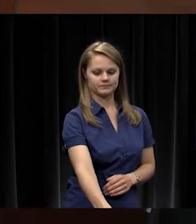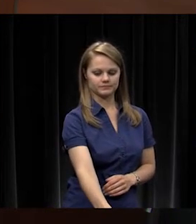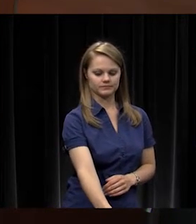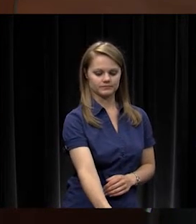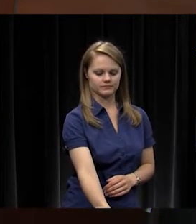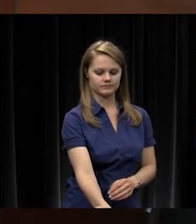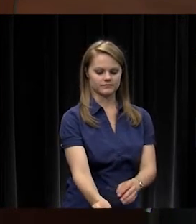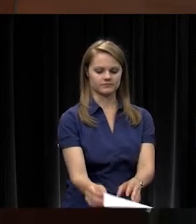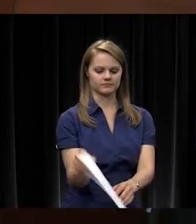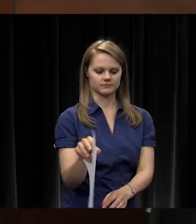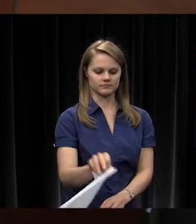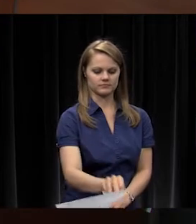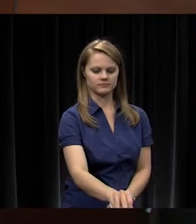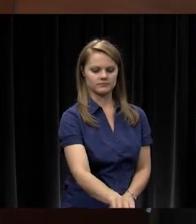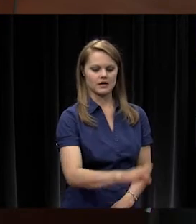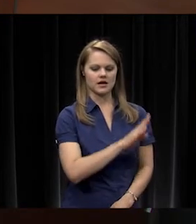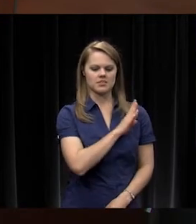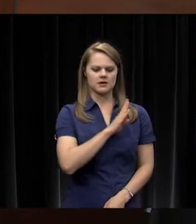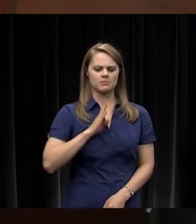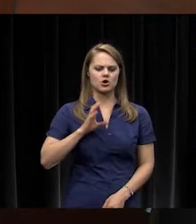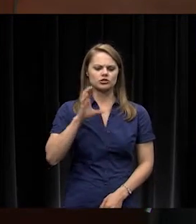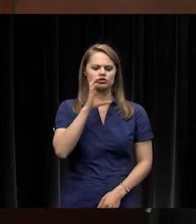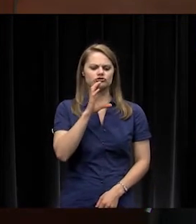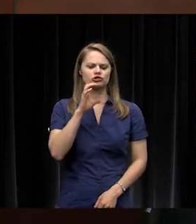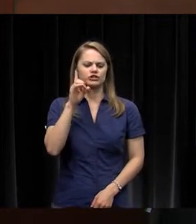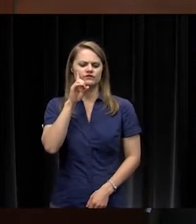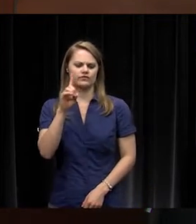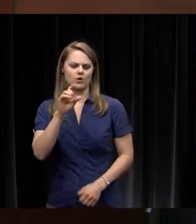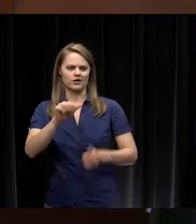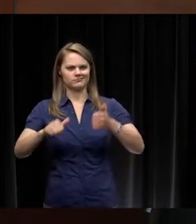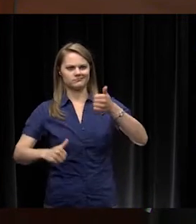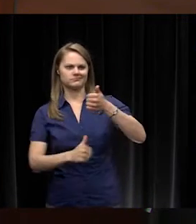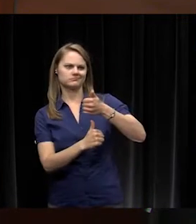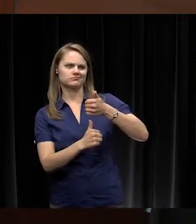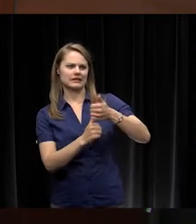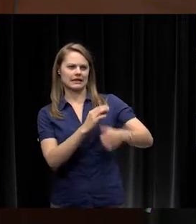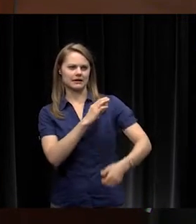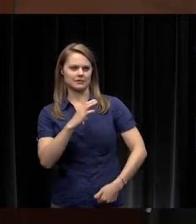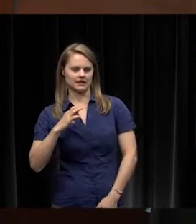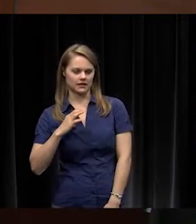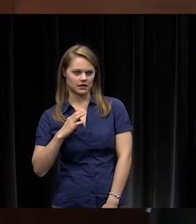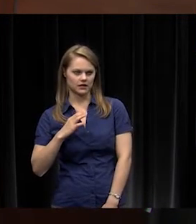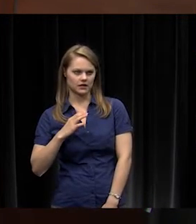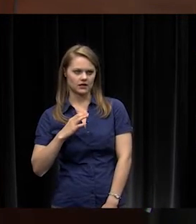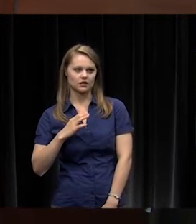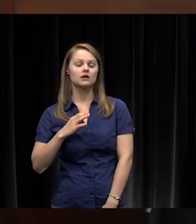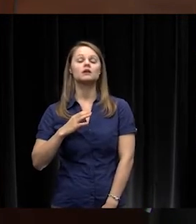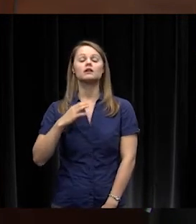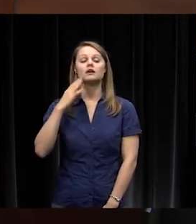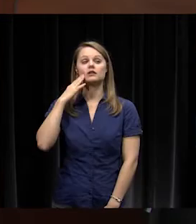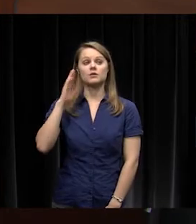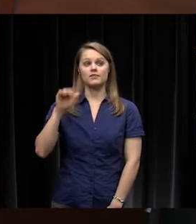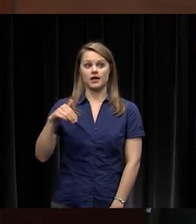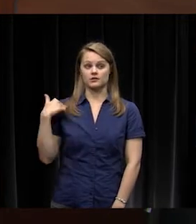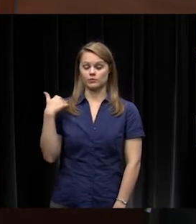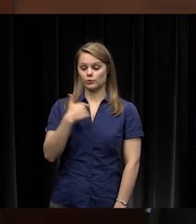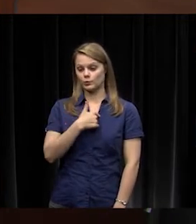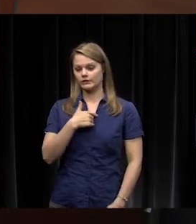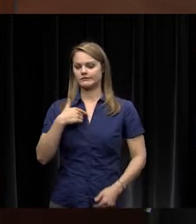Firm Subcommittee. And I want to kind of walk us through this a little bit. As we know, we're in the process